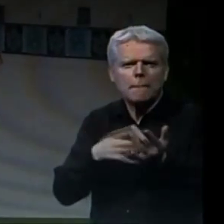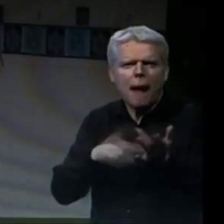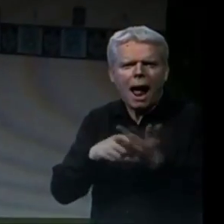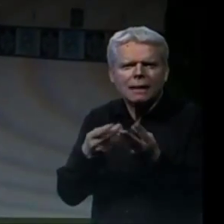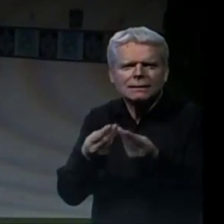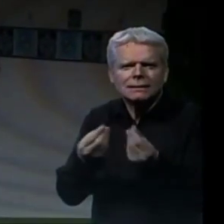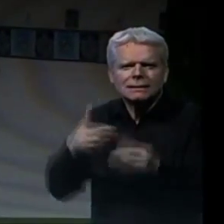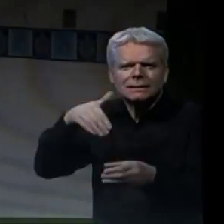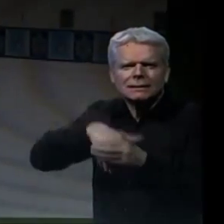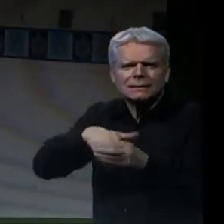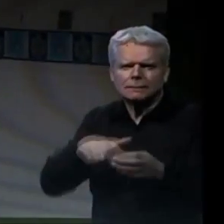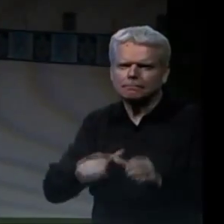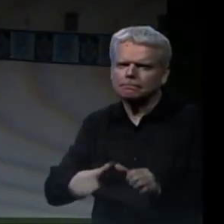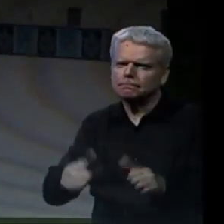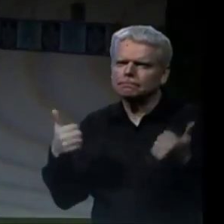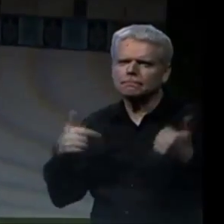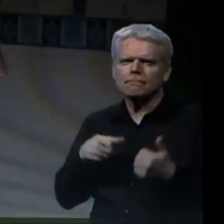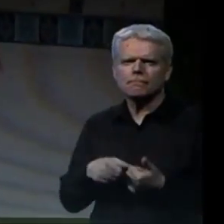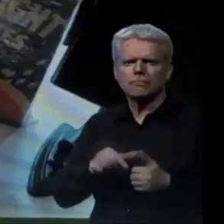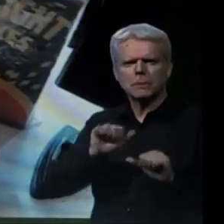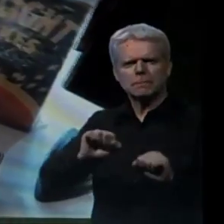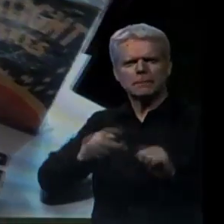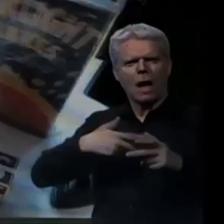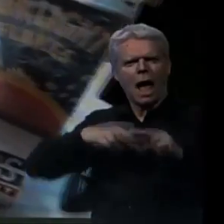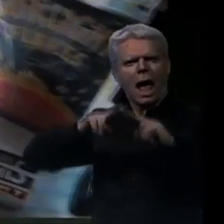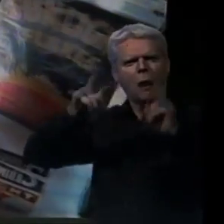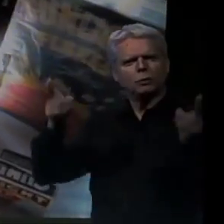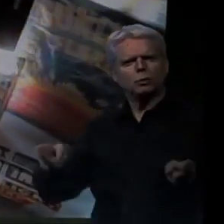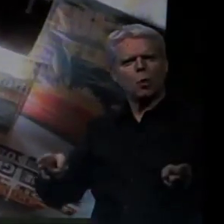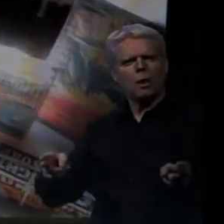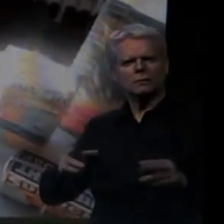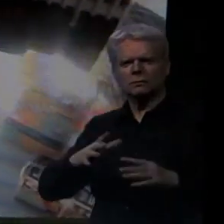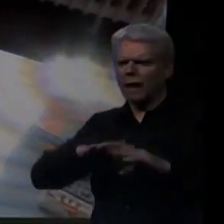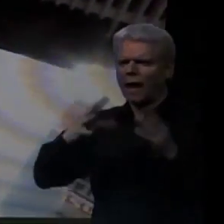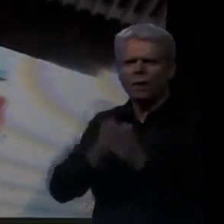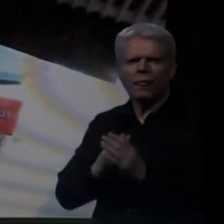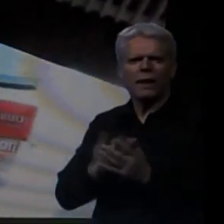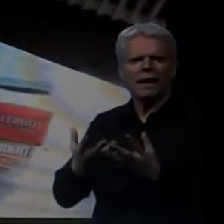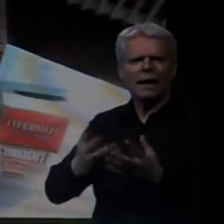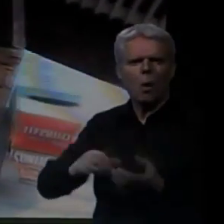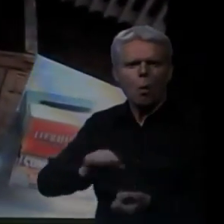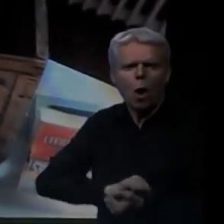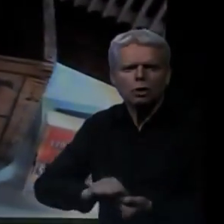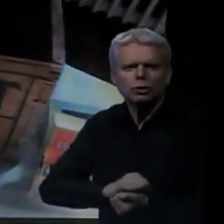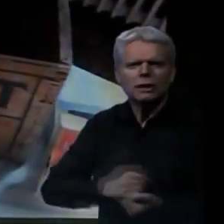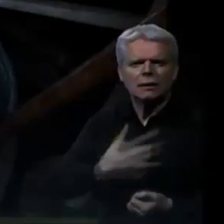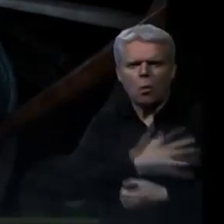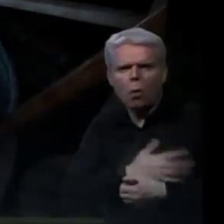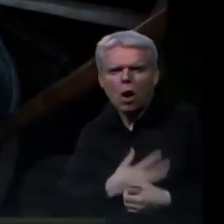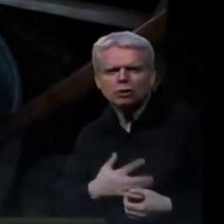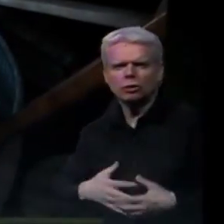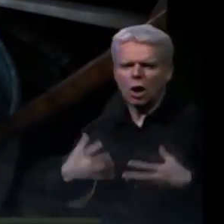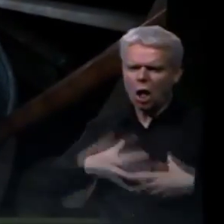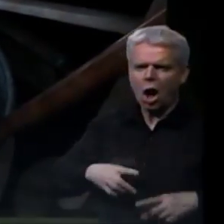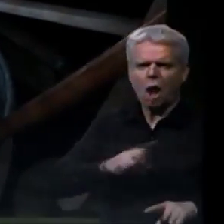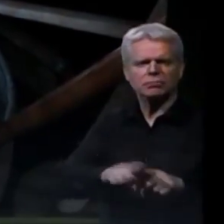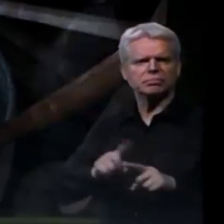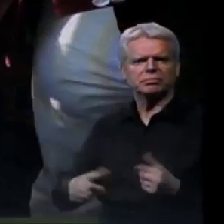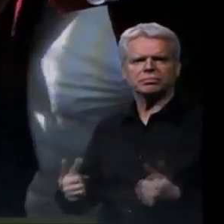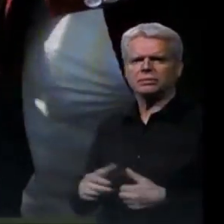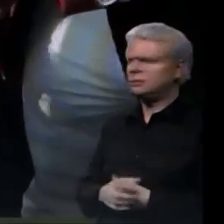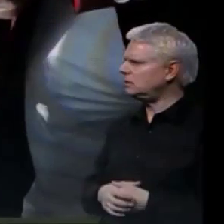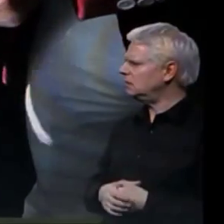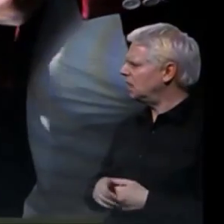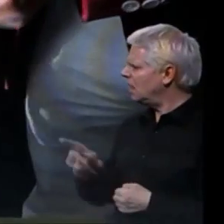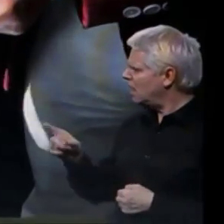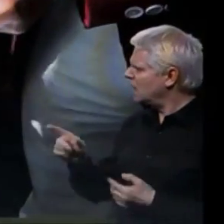household soap for washing yourself and also for washing clothes. Washing clothes in the 19th century was a demanding physical activity,